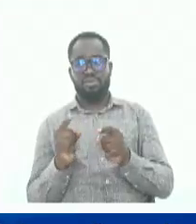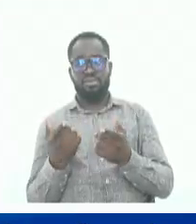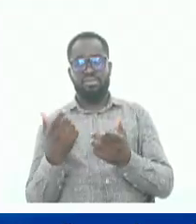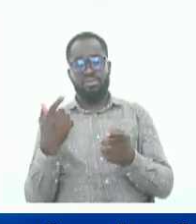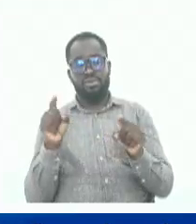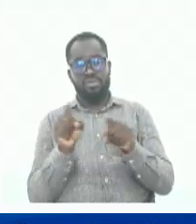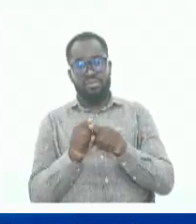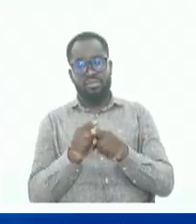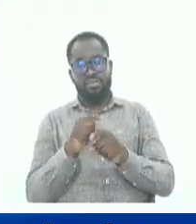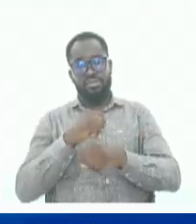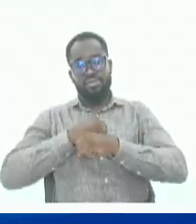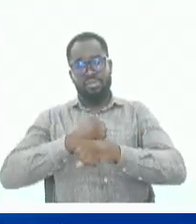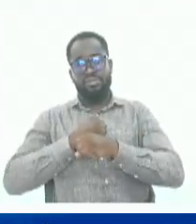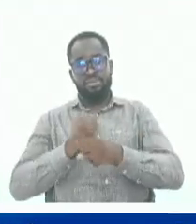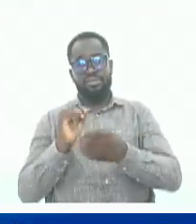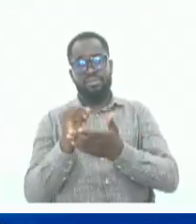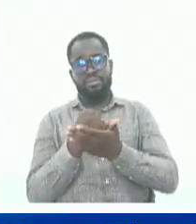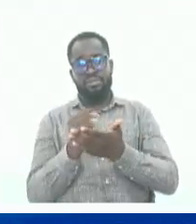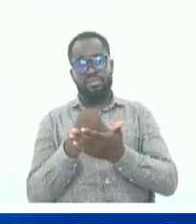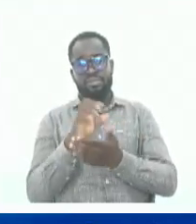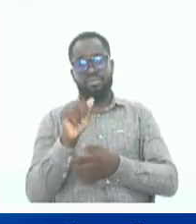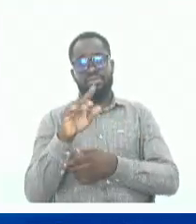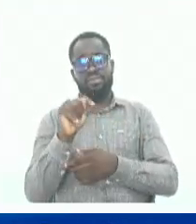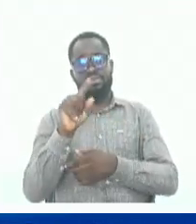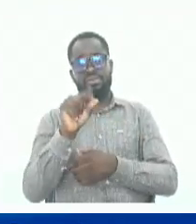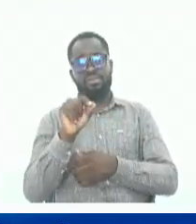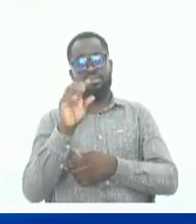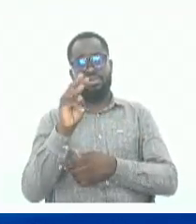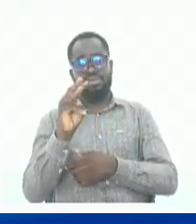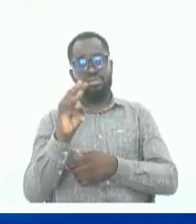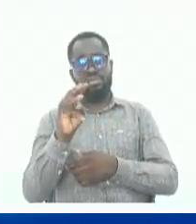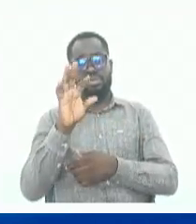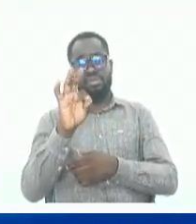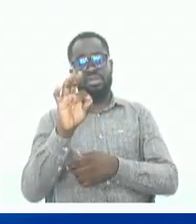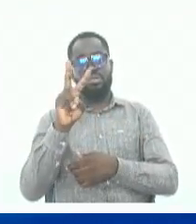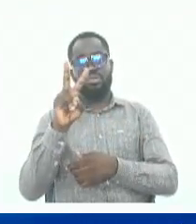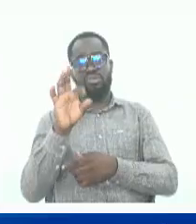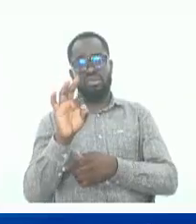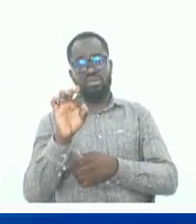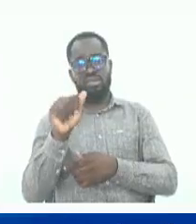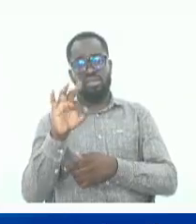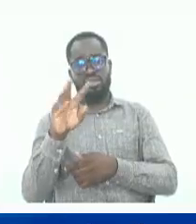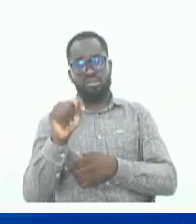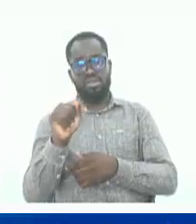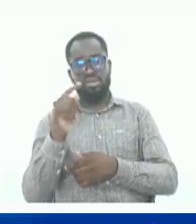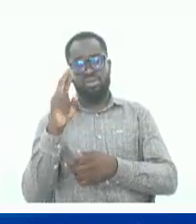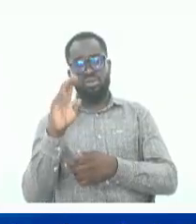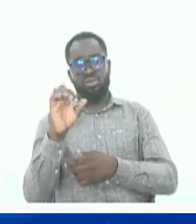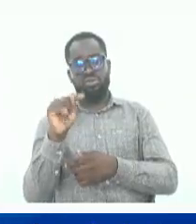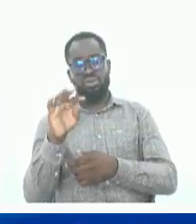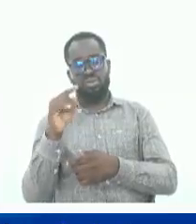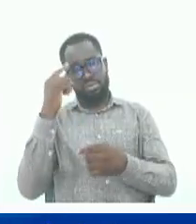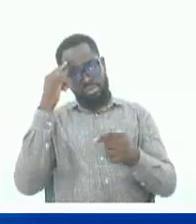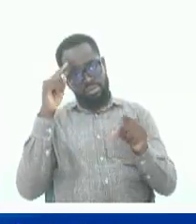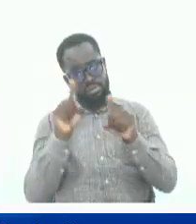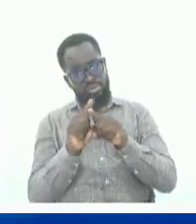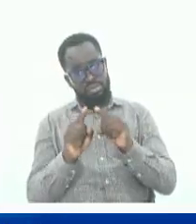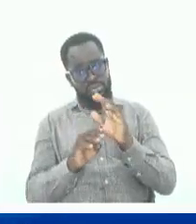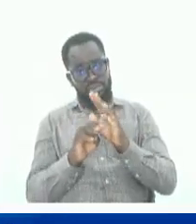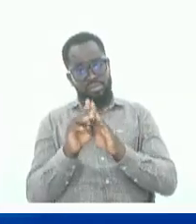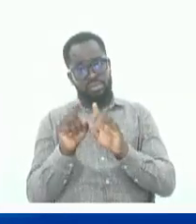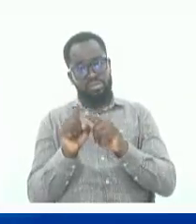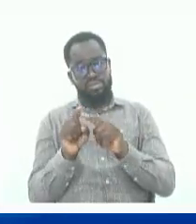comply with the Securities Industry Act 2016 at 929 and the Unit Trust and Mutual Funds